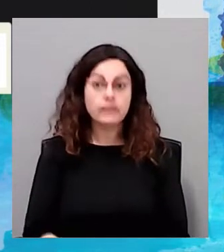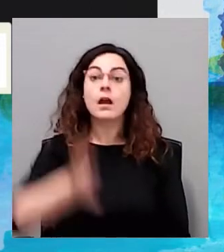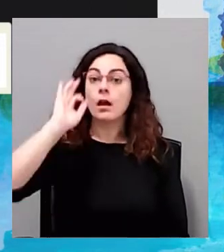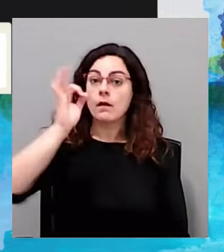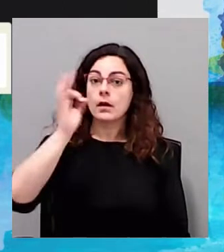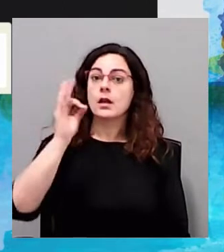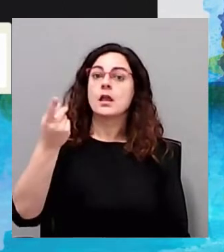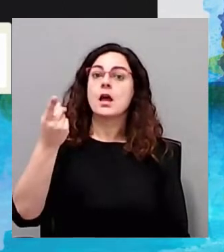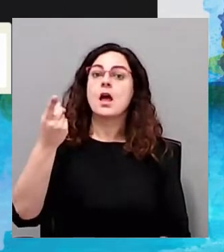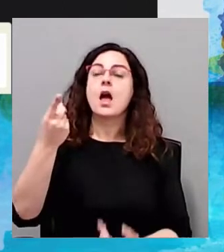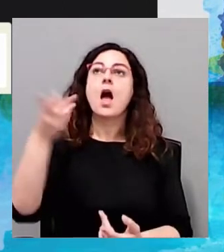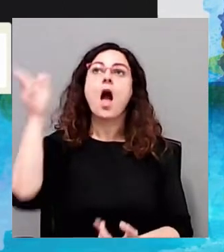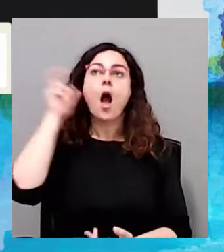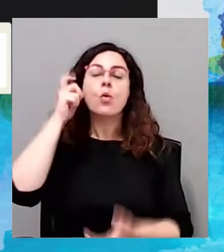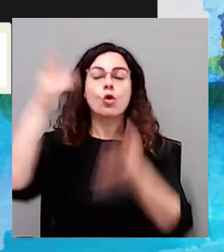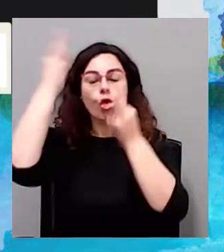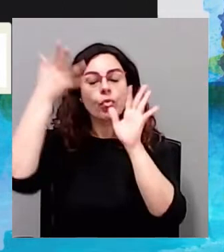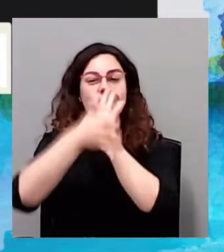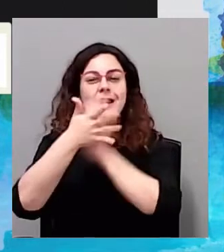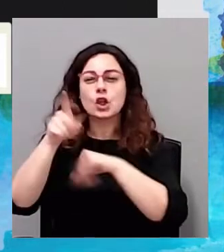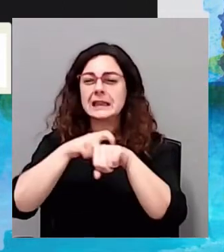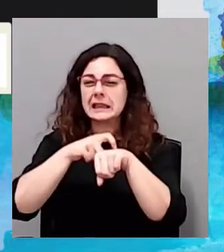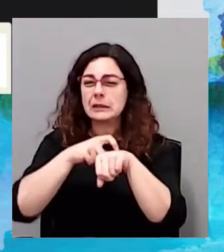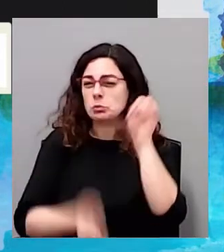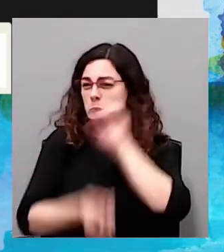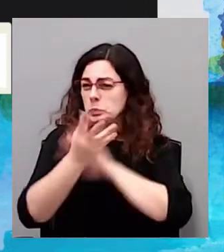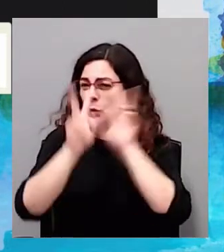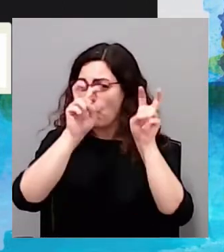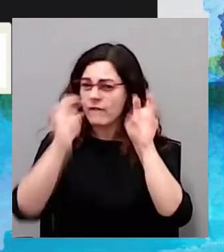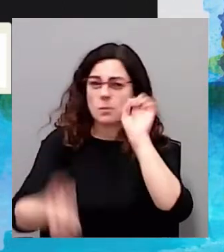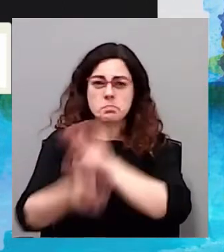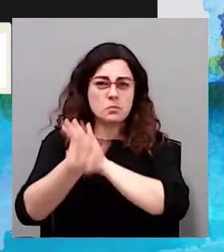There are new types of audio descriptions being created